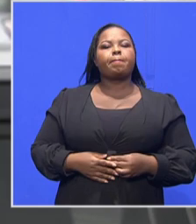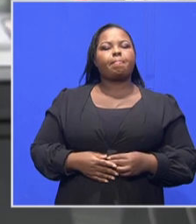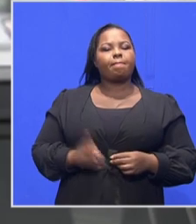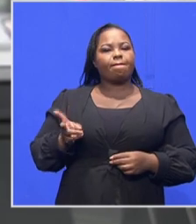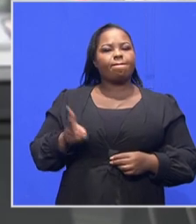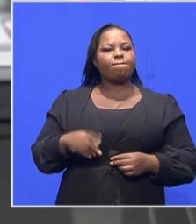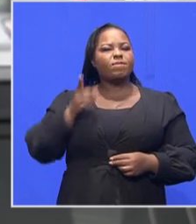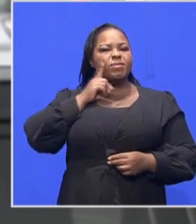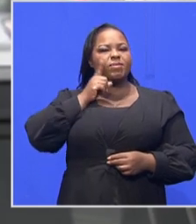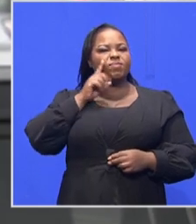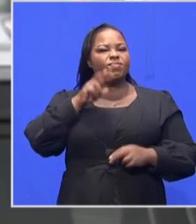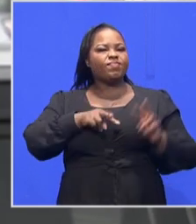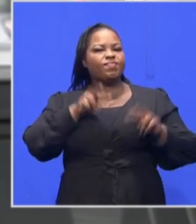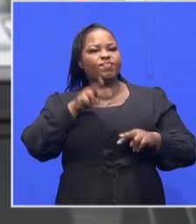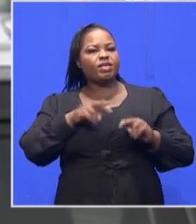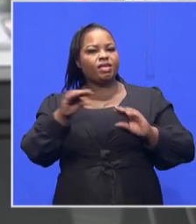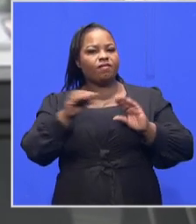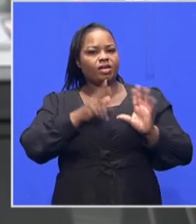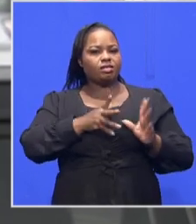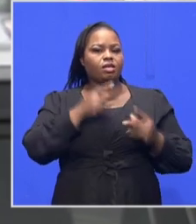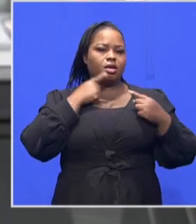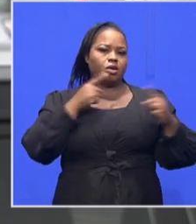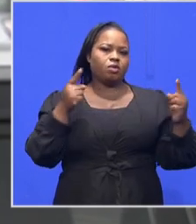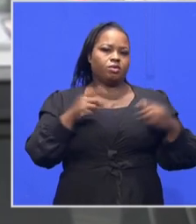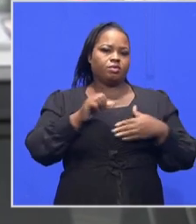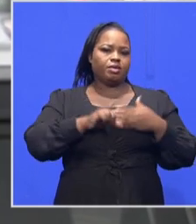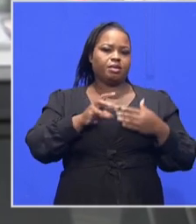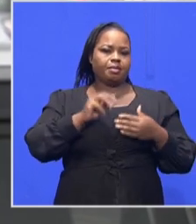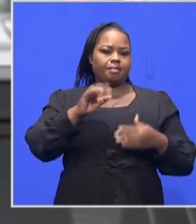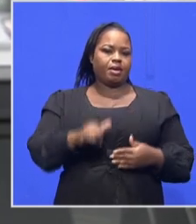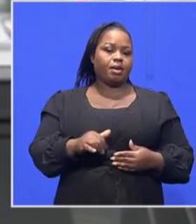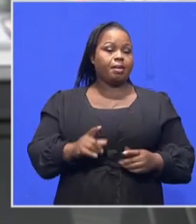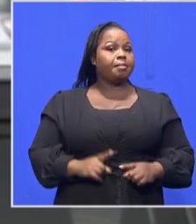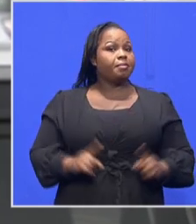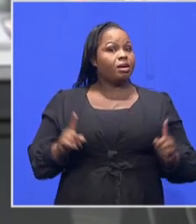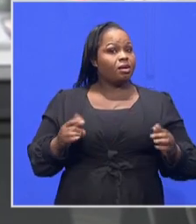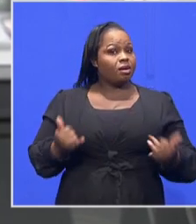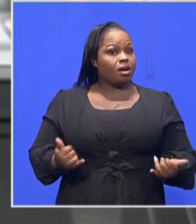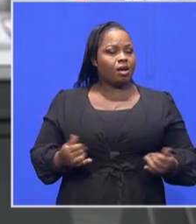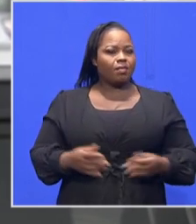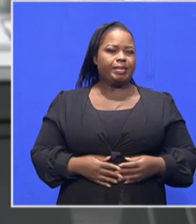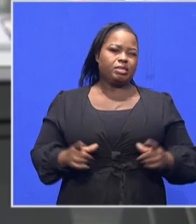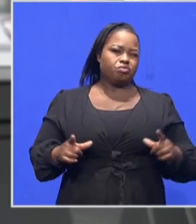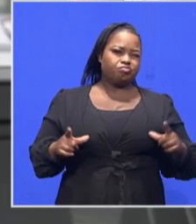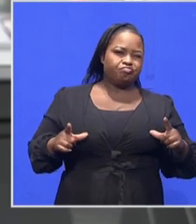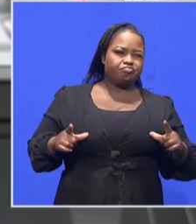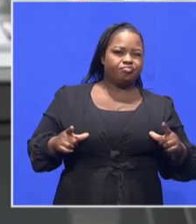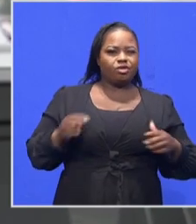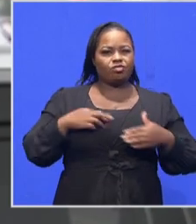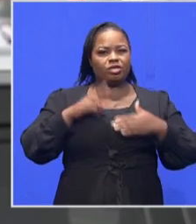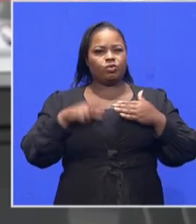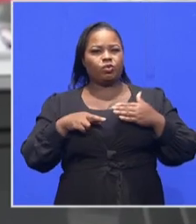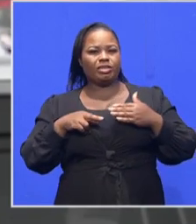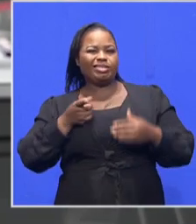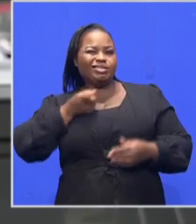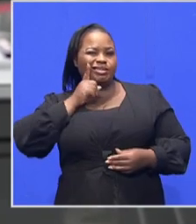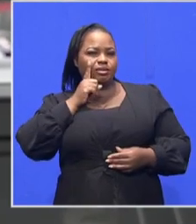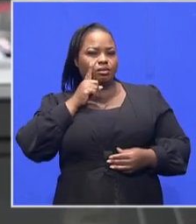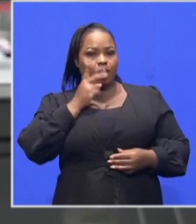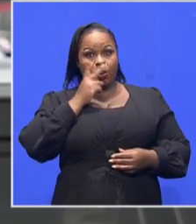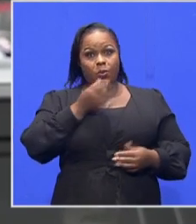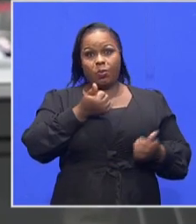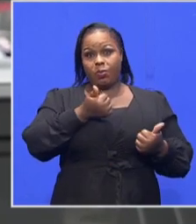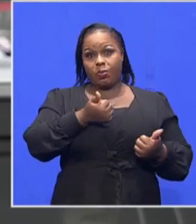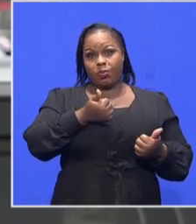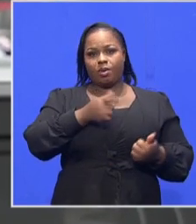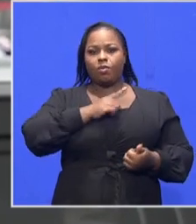our lighthouse investor also to be announced in May, but the preliminary outcomes, if I can give the viewers a sneak peek, looking very good. And what